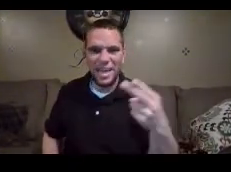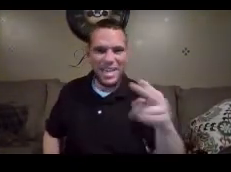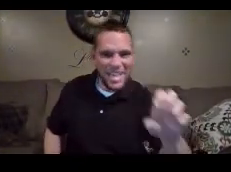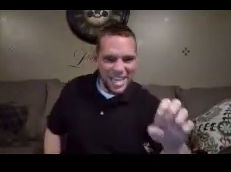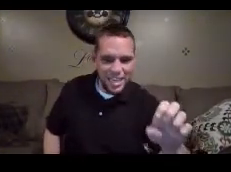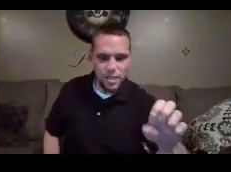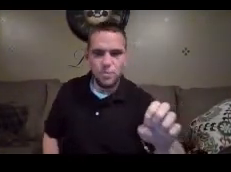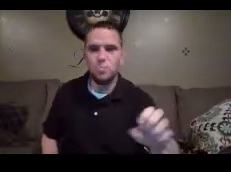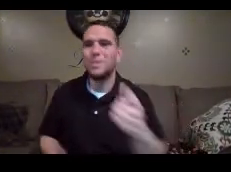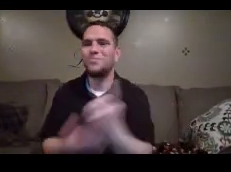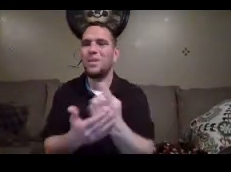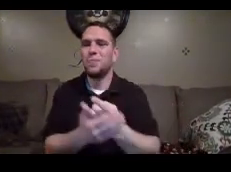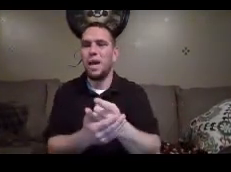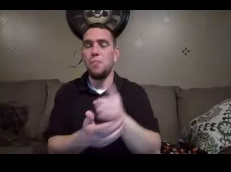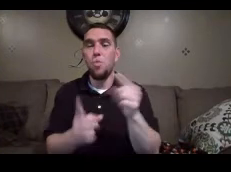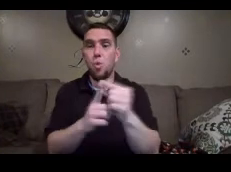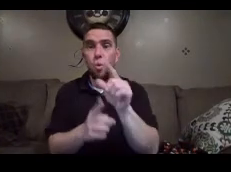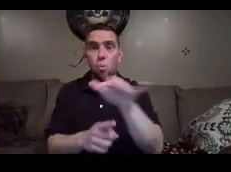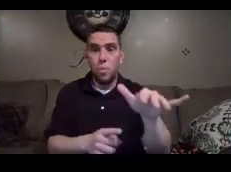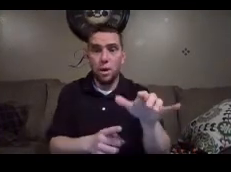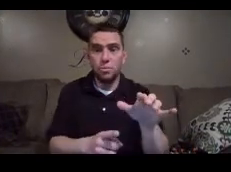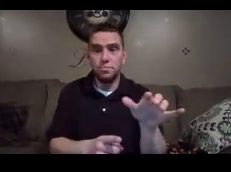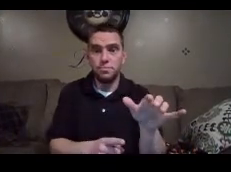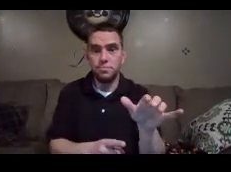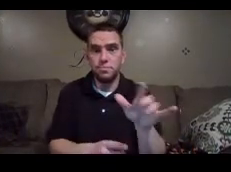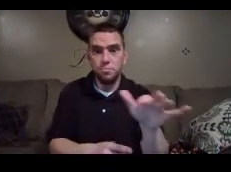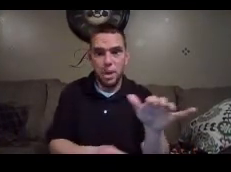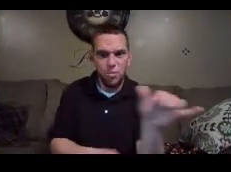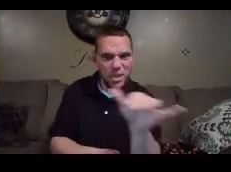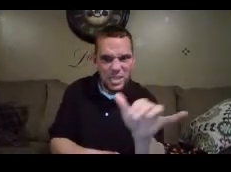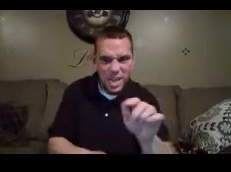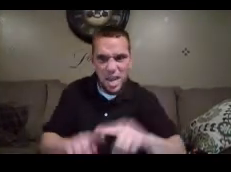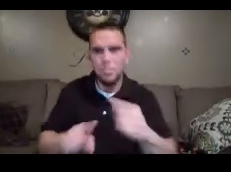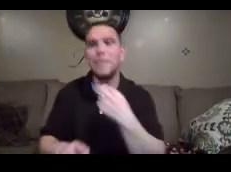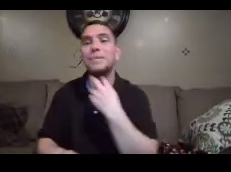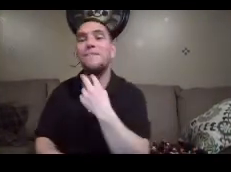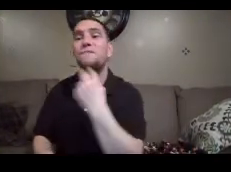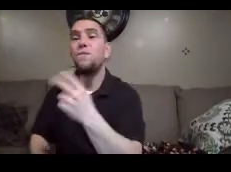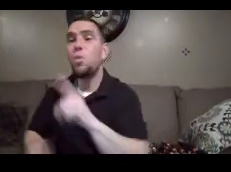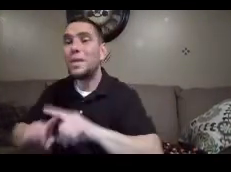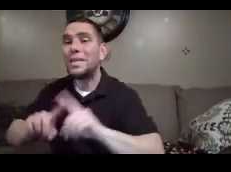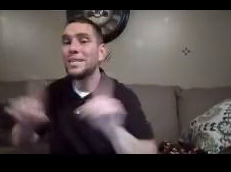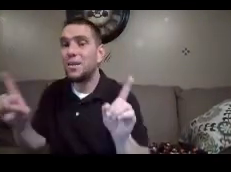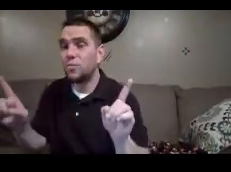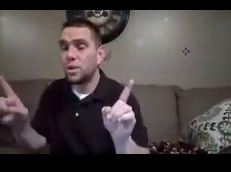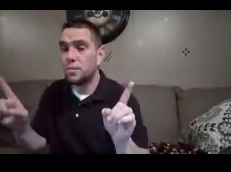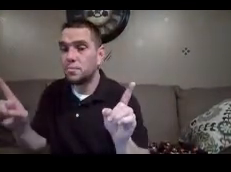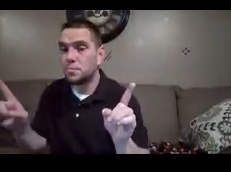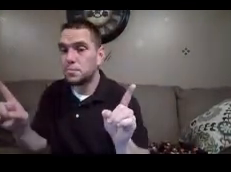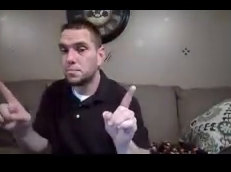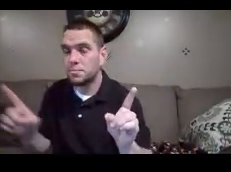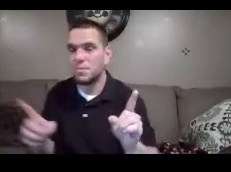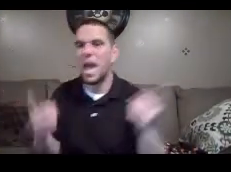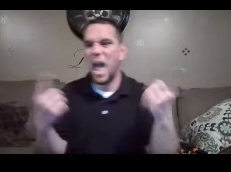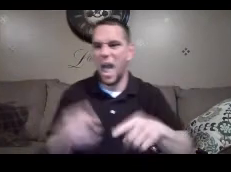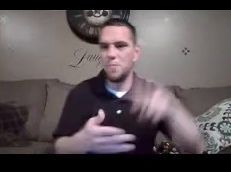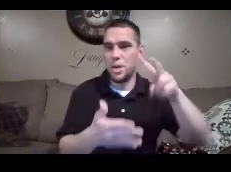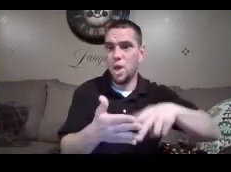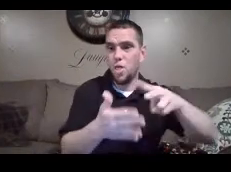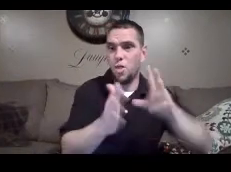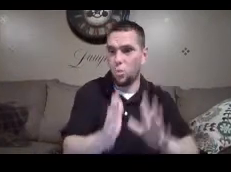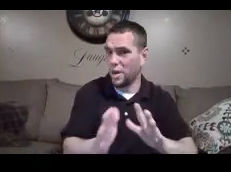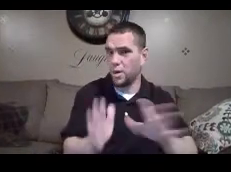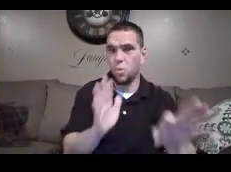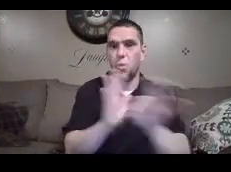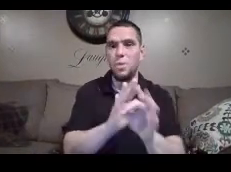is spelled the same but could be pronounced differently, then the screen reader, you know, is going to pick whichever one it's programmed to do.